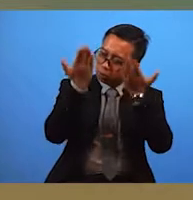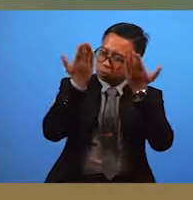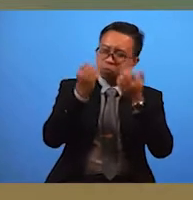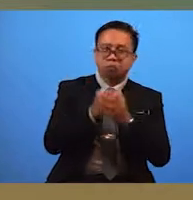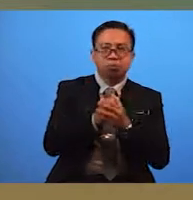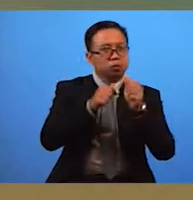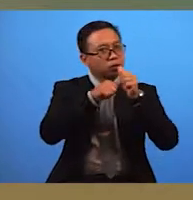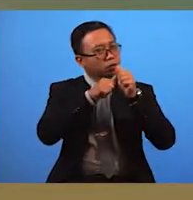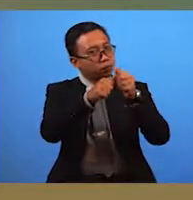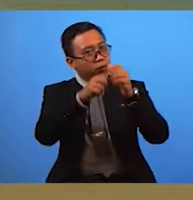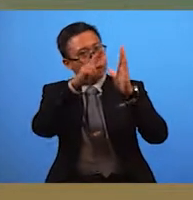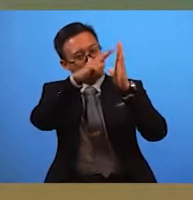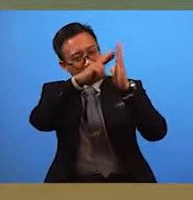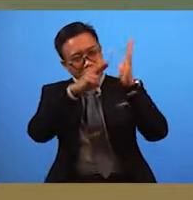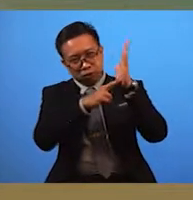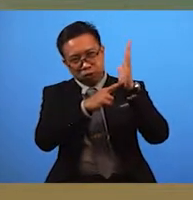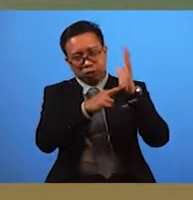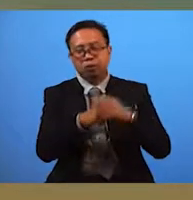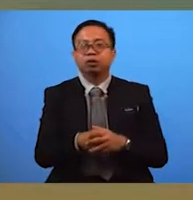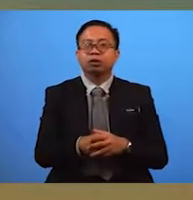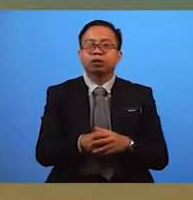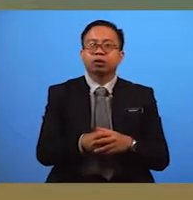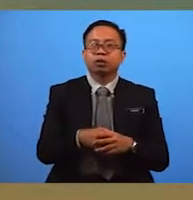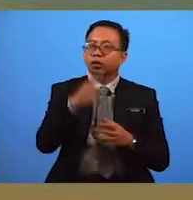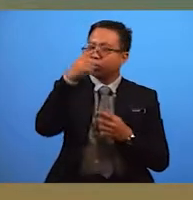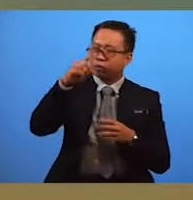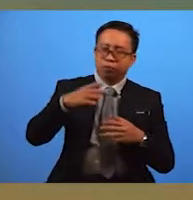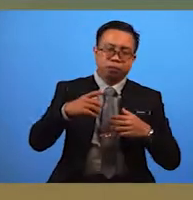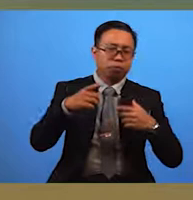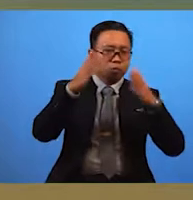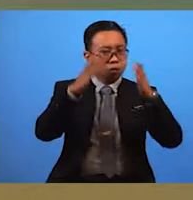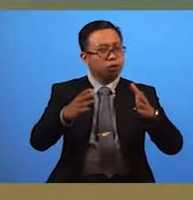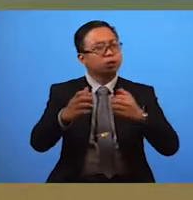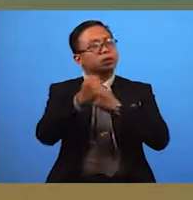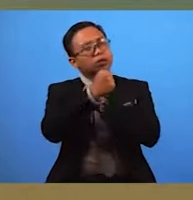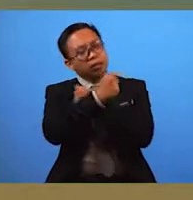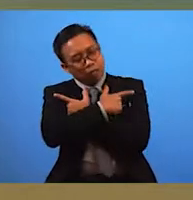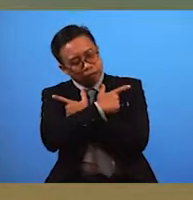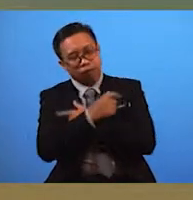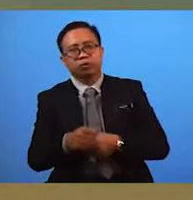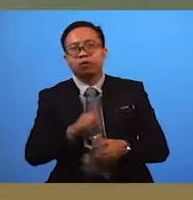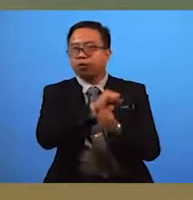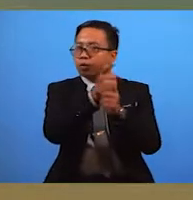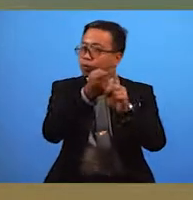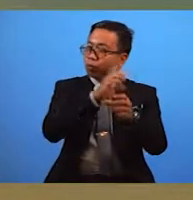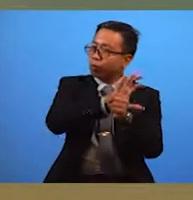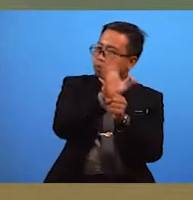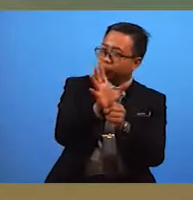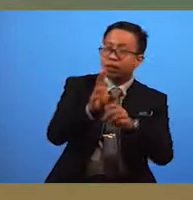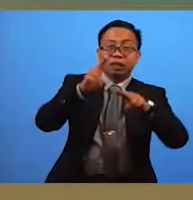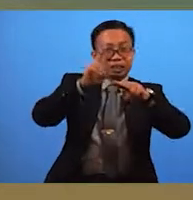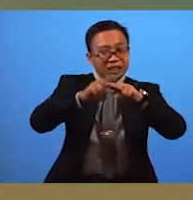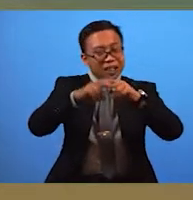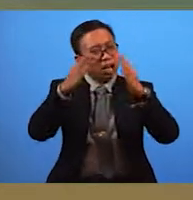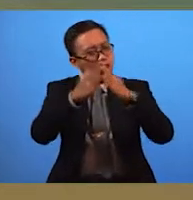all the measures to protect ourselves and the people we love from COVID-19. Stay at